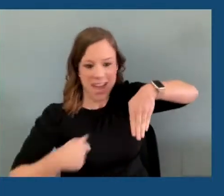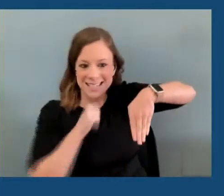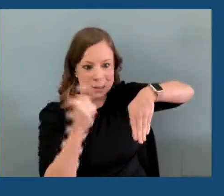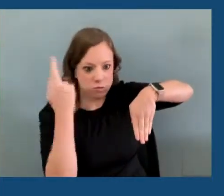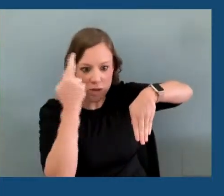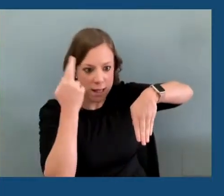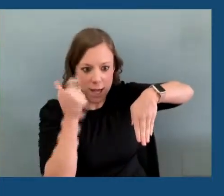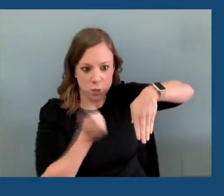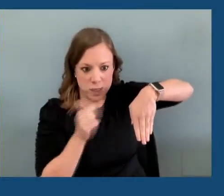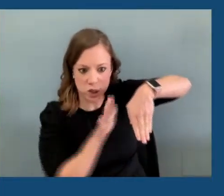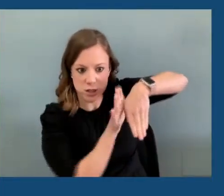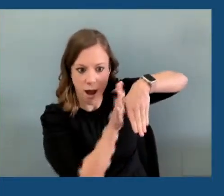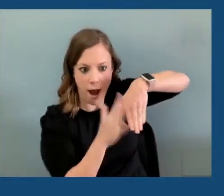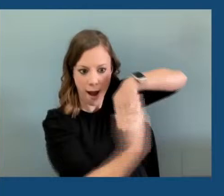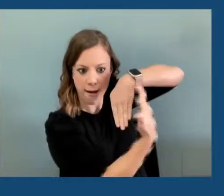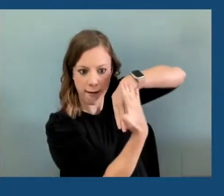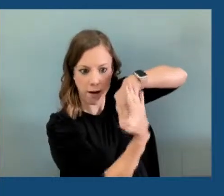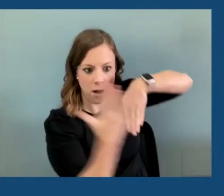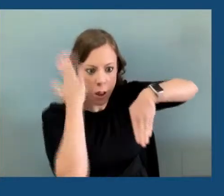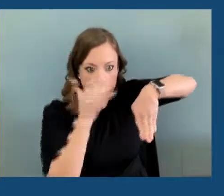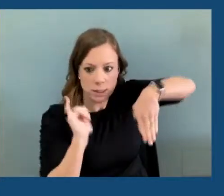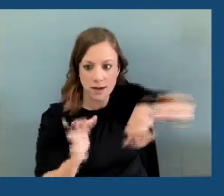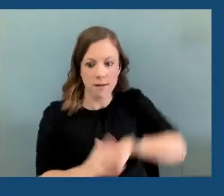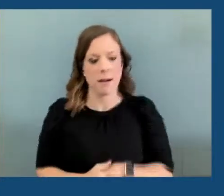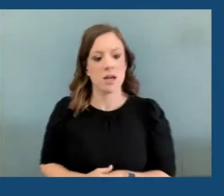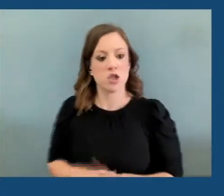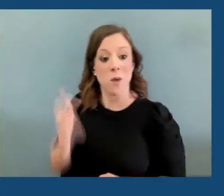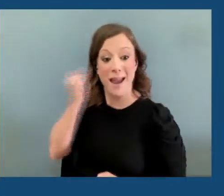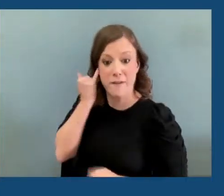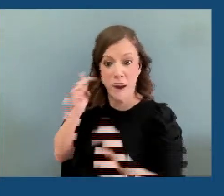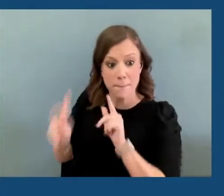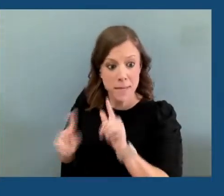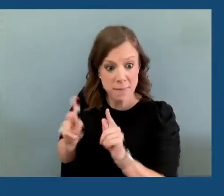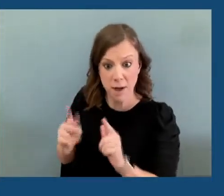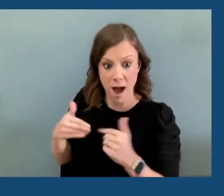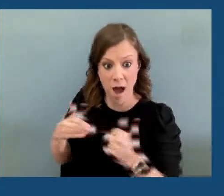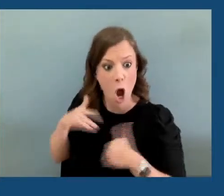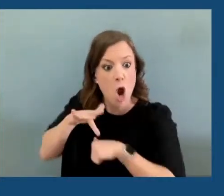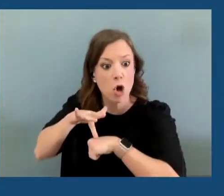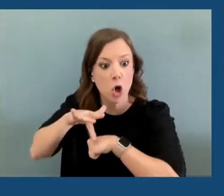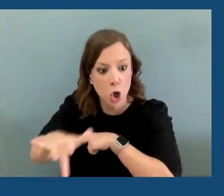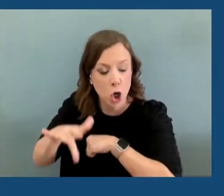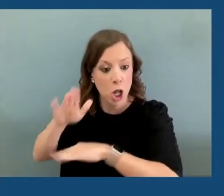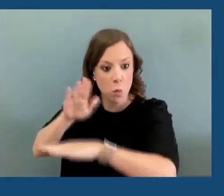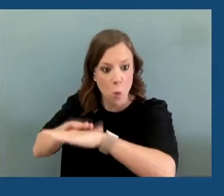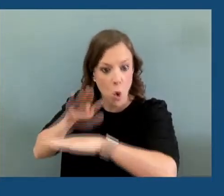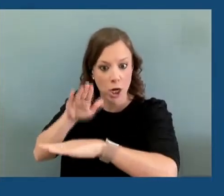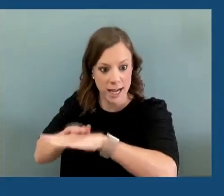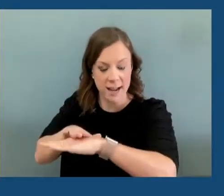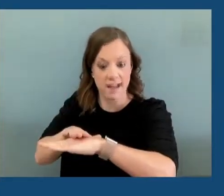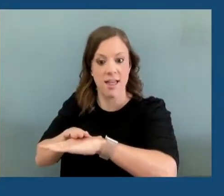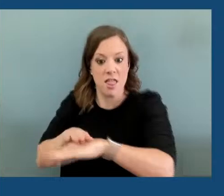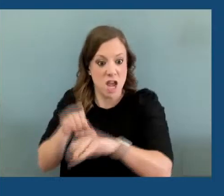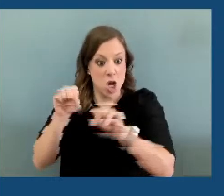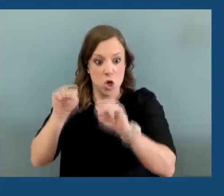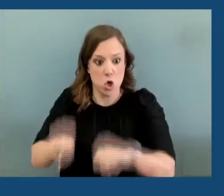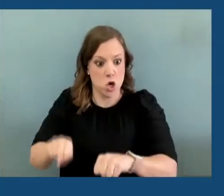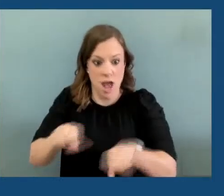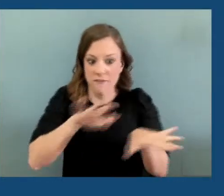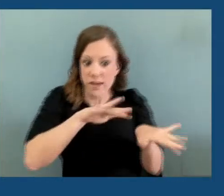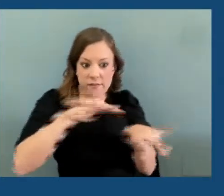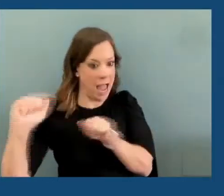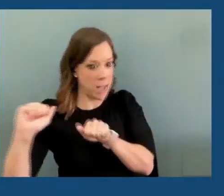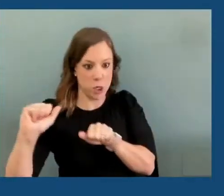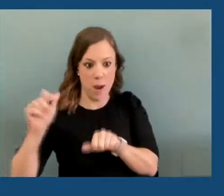accurate, that people have the early warning systems. They can evacuate a lot earlier, board up the buildings, get the gas in the tank. All